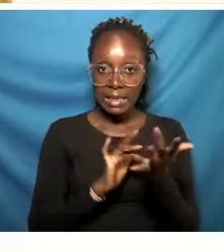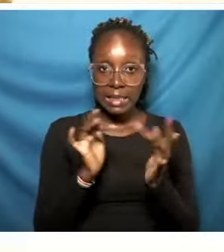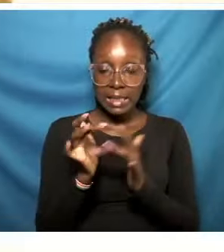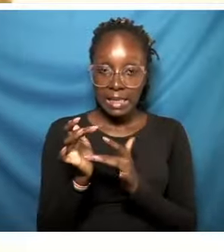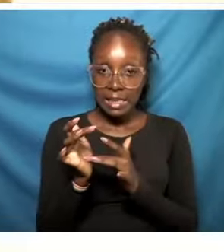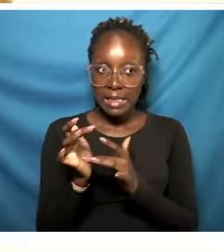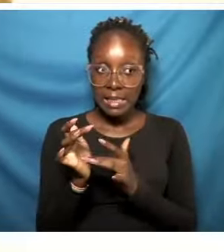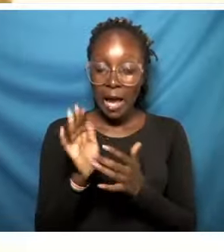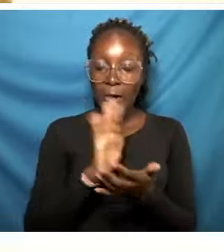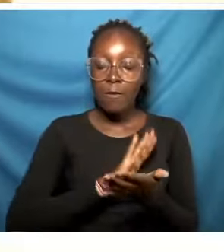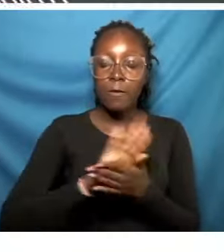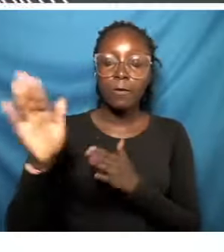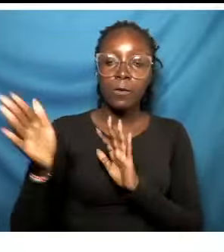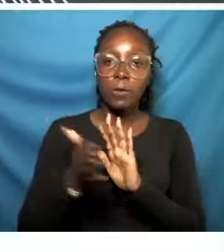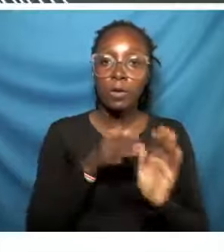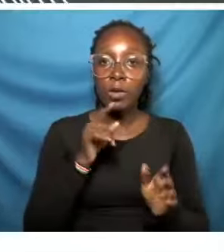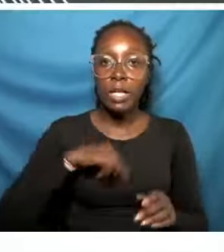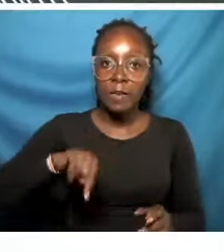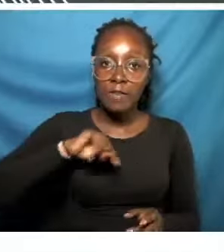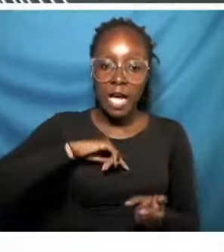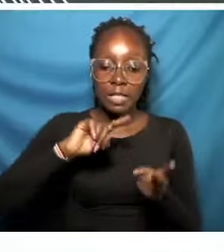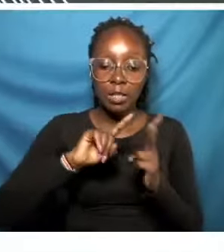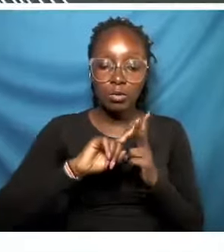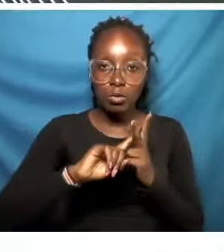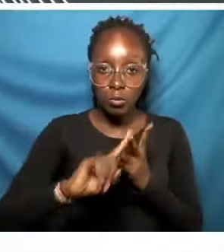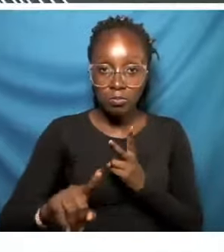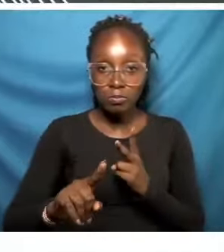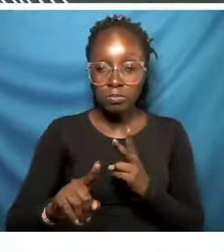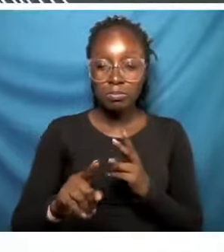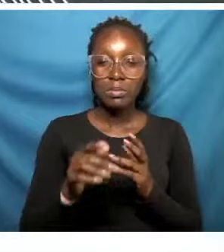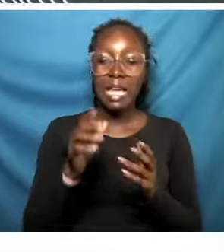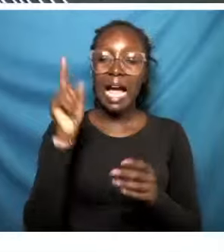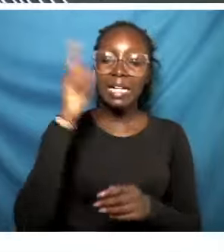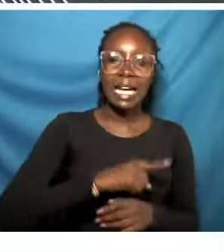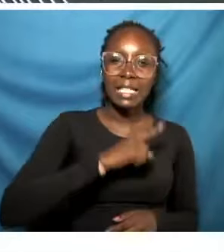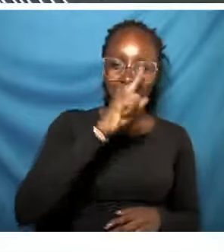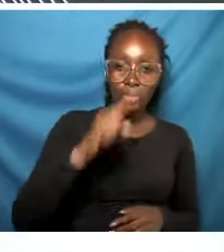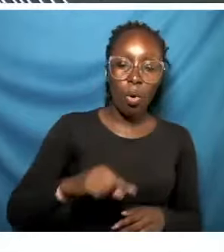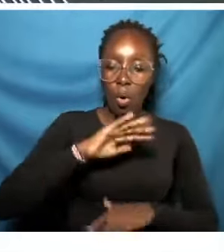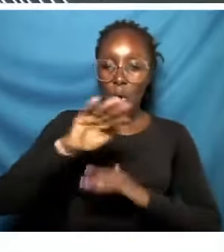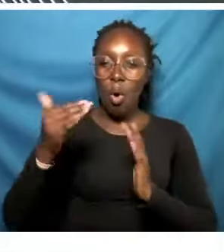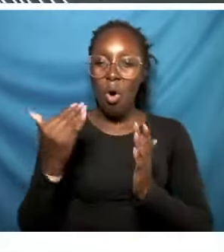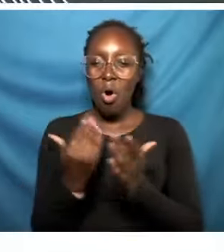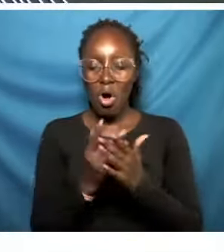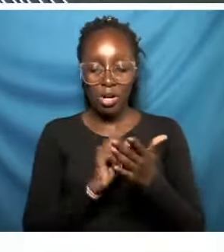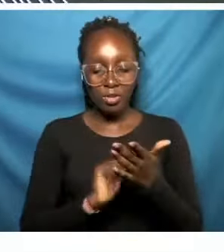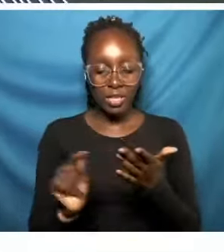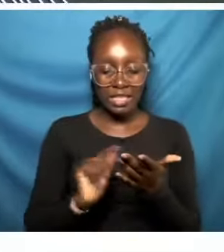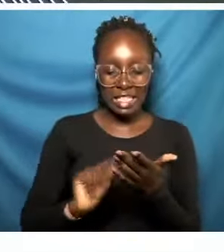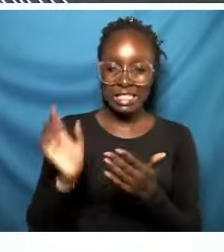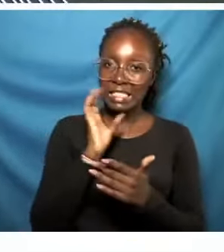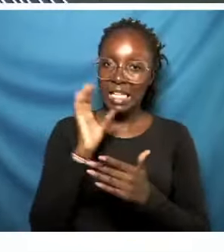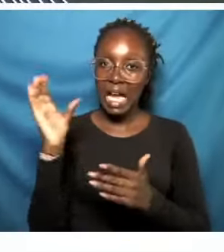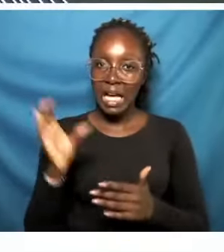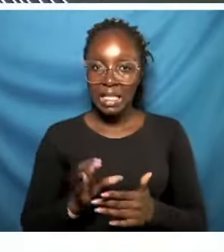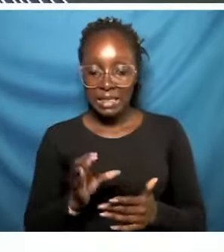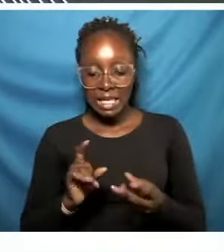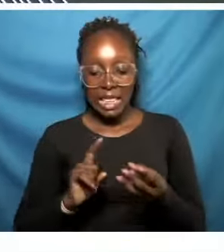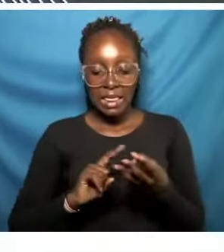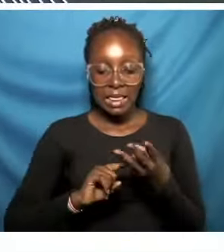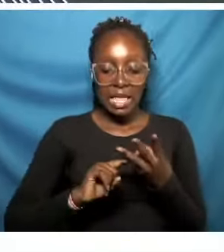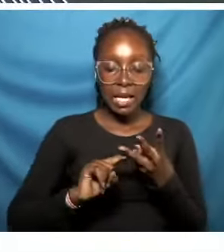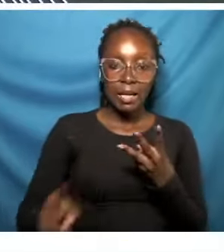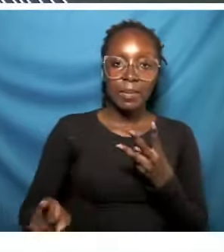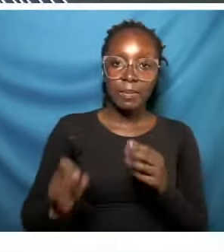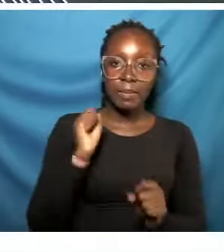One, he's forgiven us. Number two, he's canceled every written code against us. And then number three, he makes a public